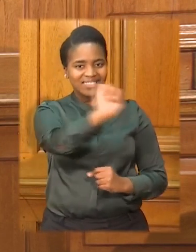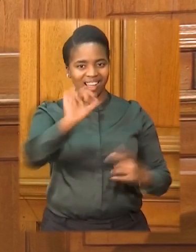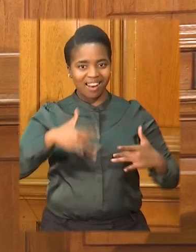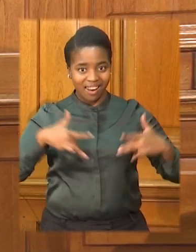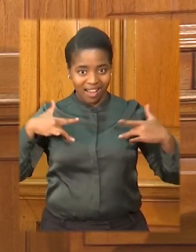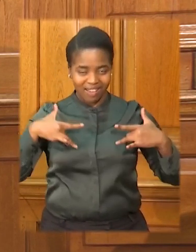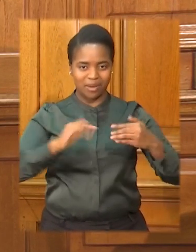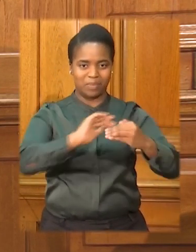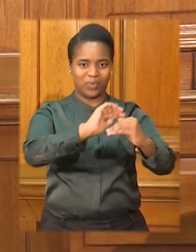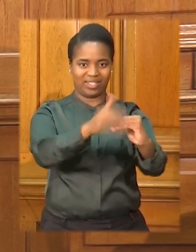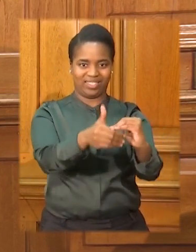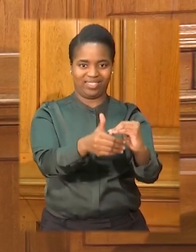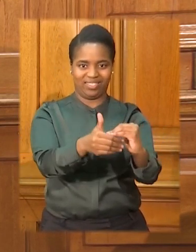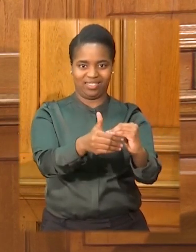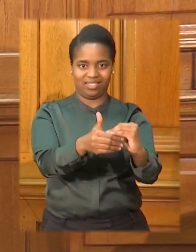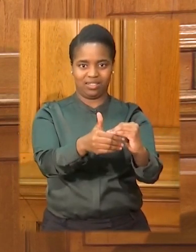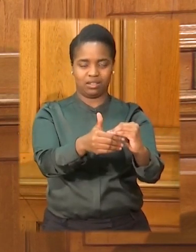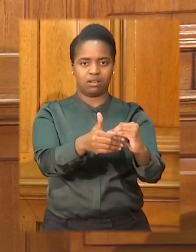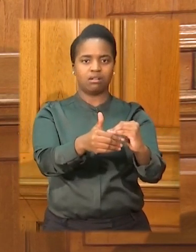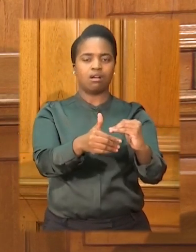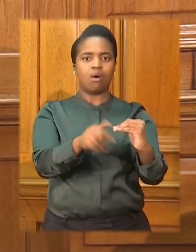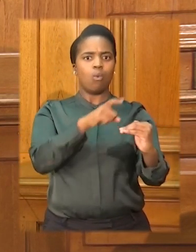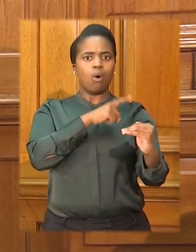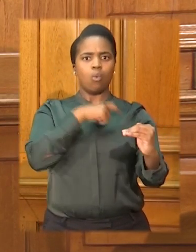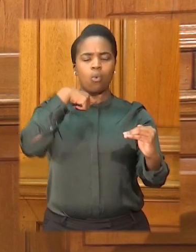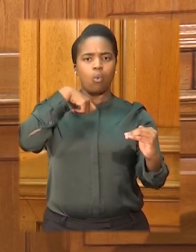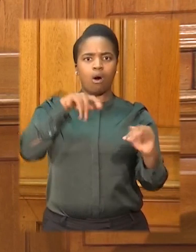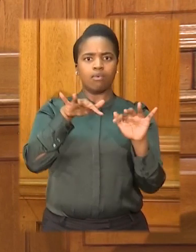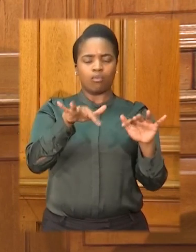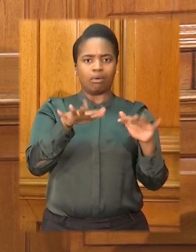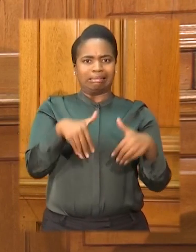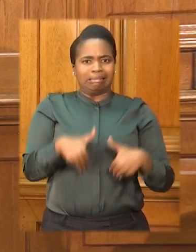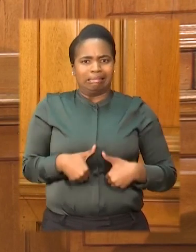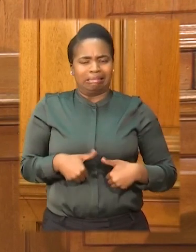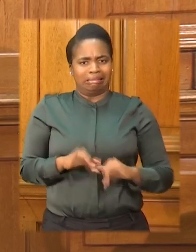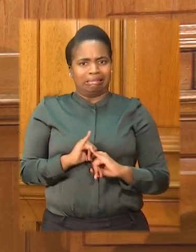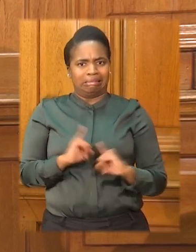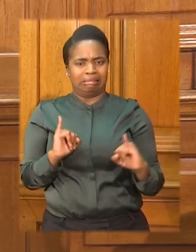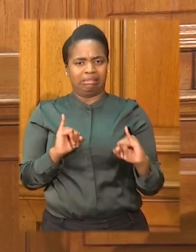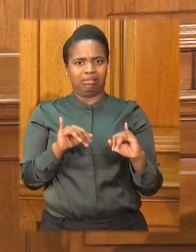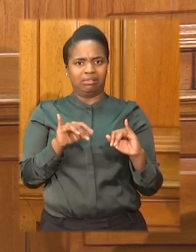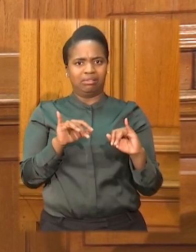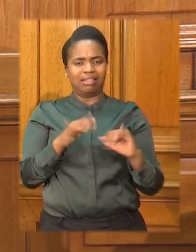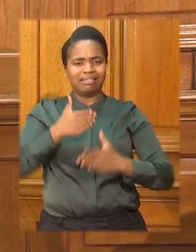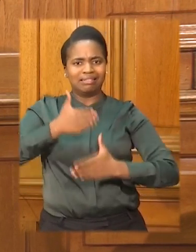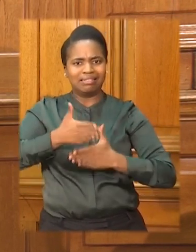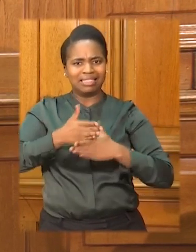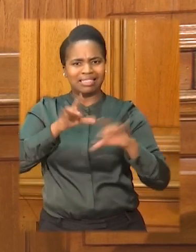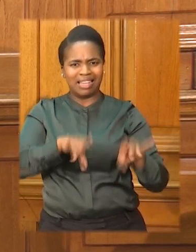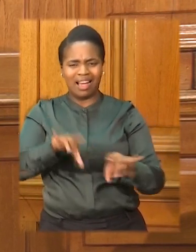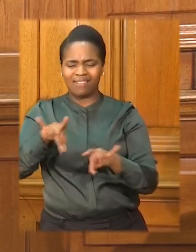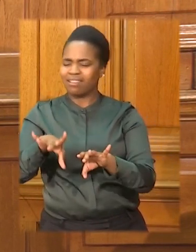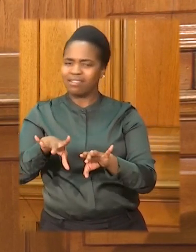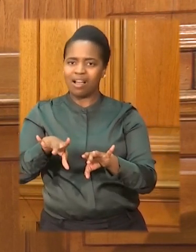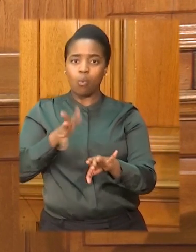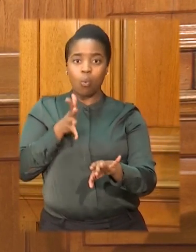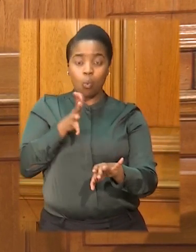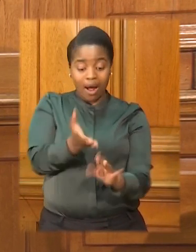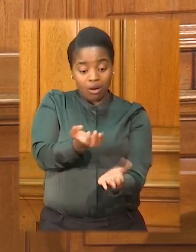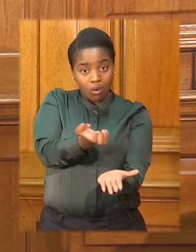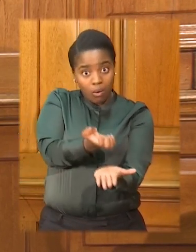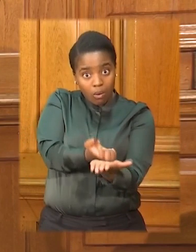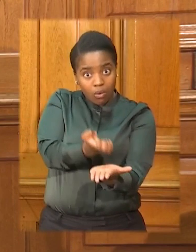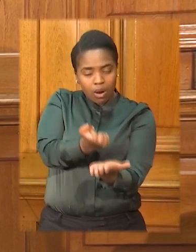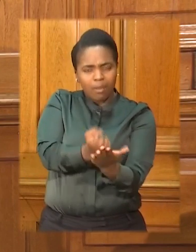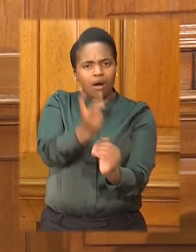livelihoods, to stave off hunger and destitution, and to set our economy on a path of